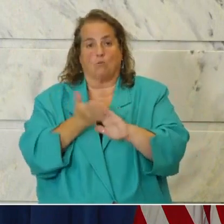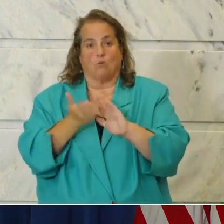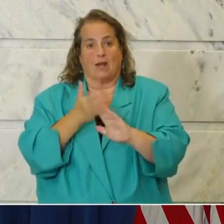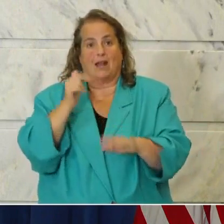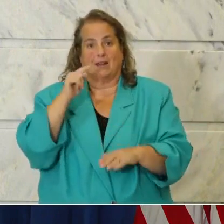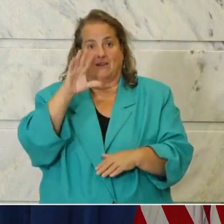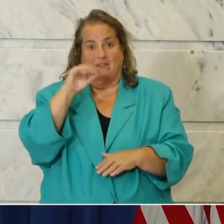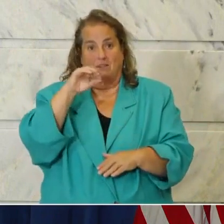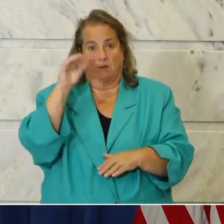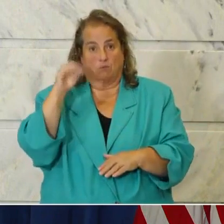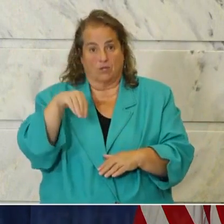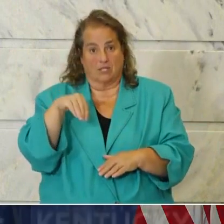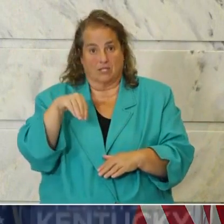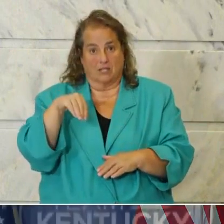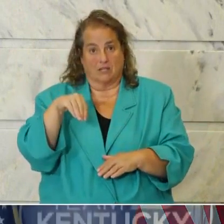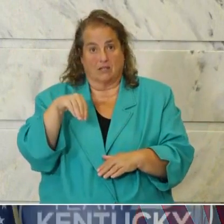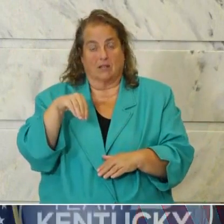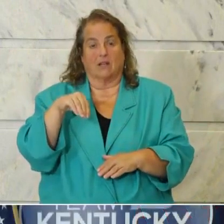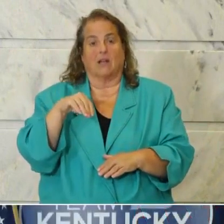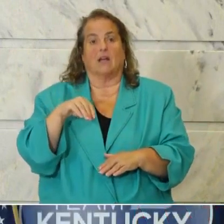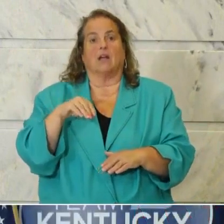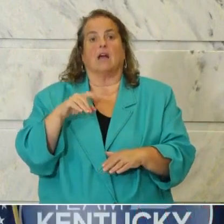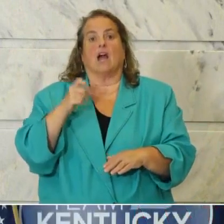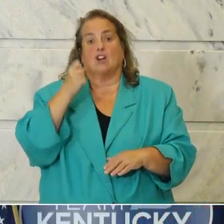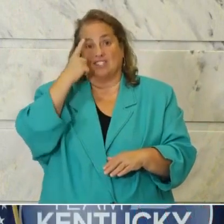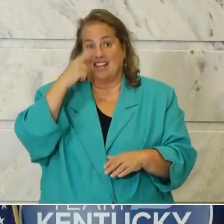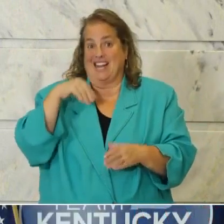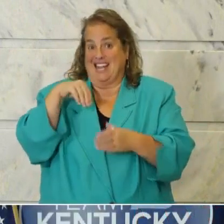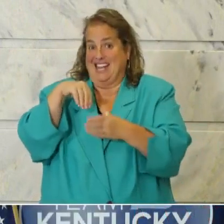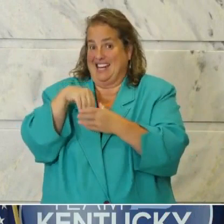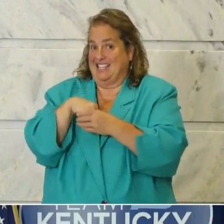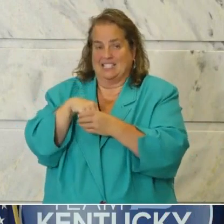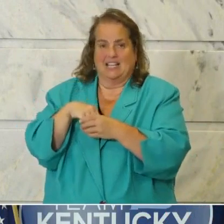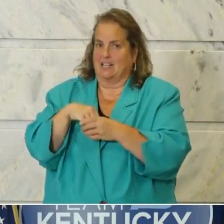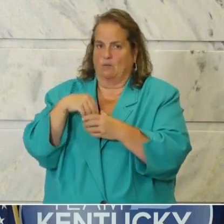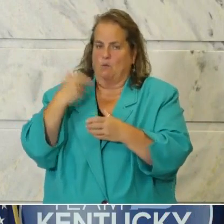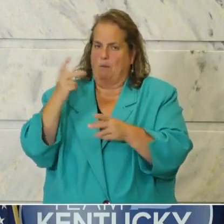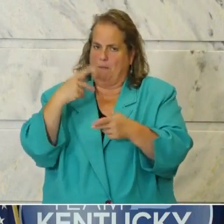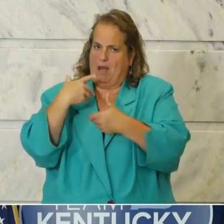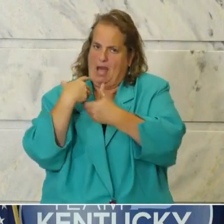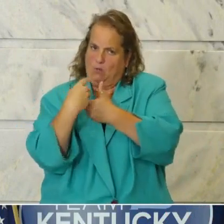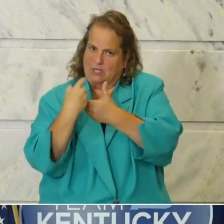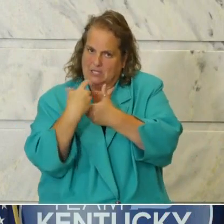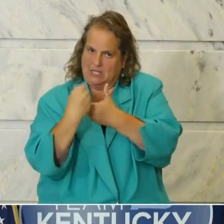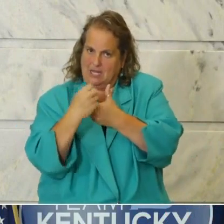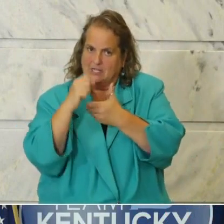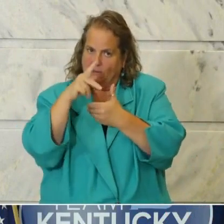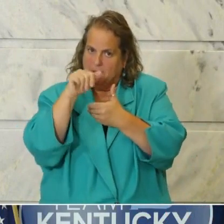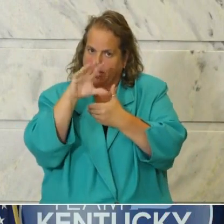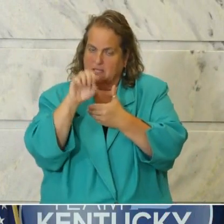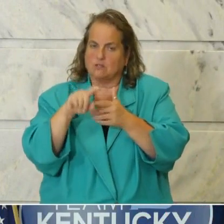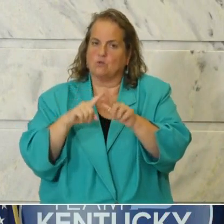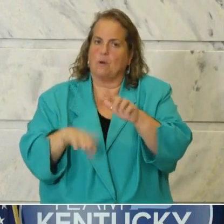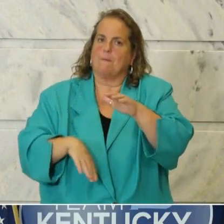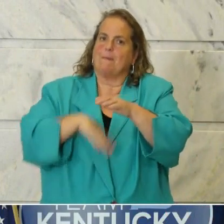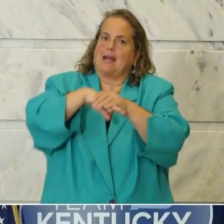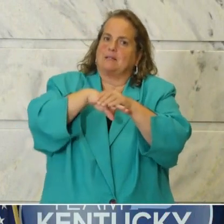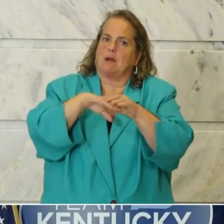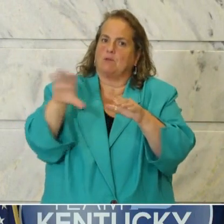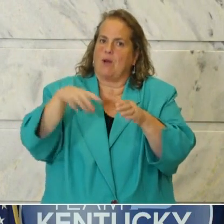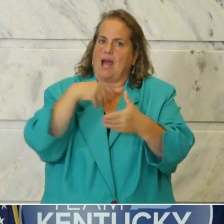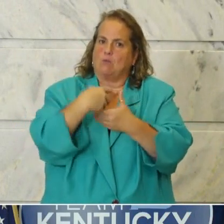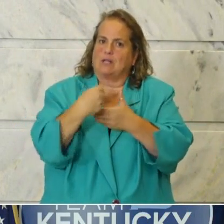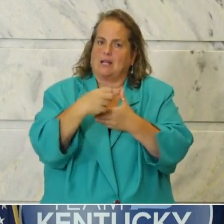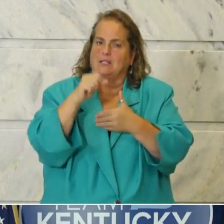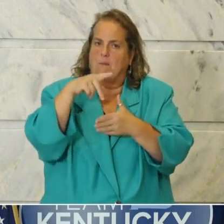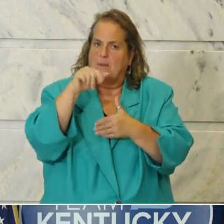50% capacity inside, and as the governor said, we want to promote people still using that outdoor space and maximizing that outdoor space, because